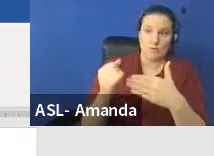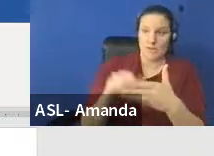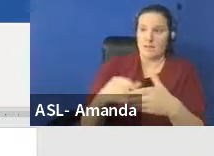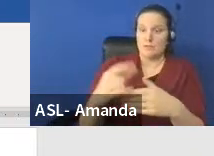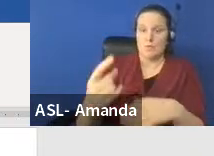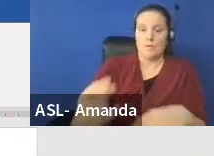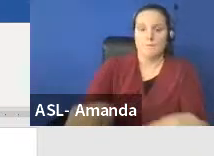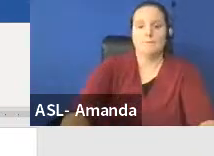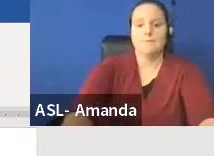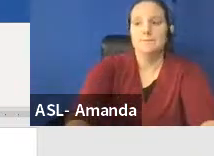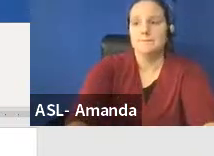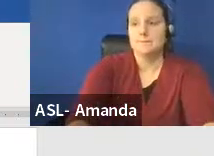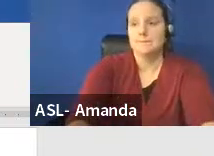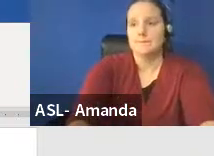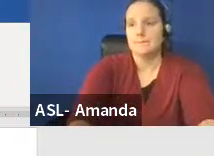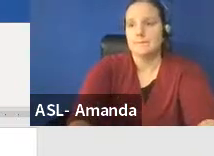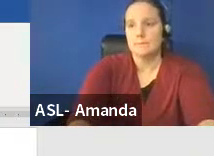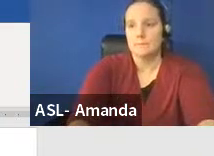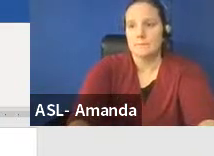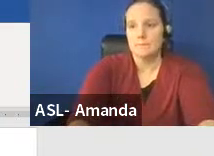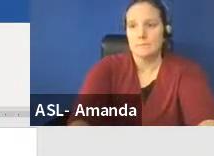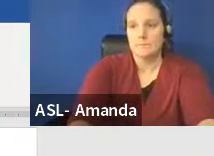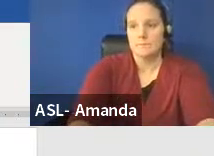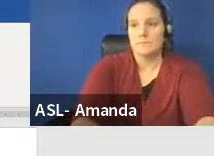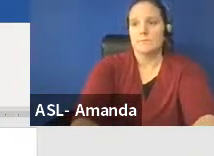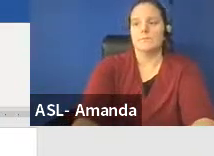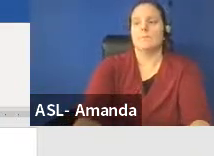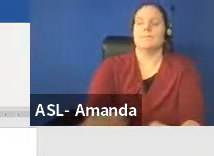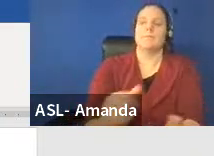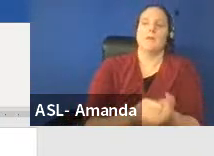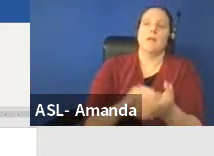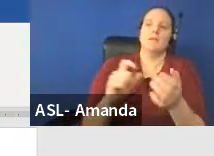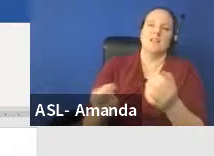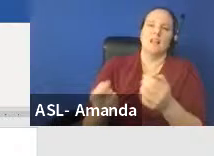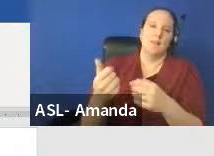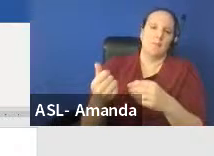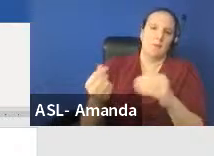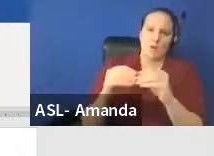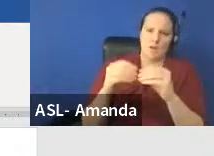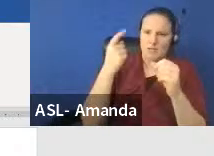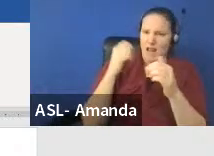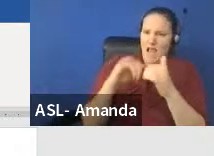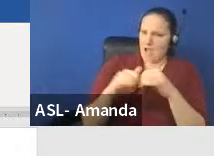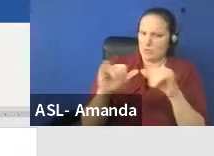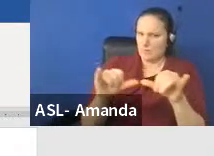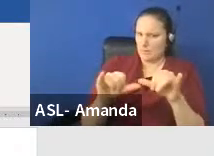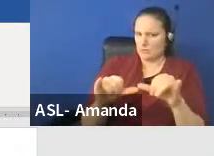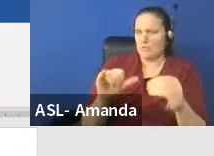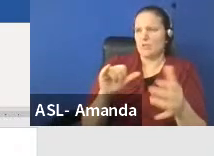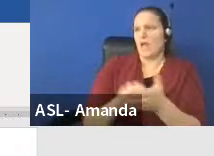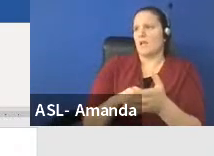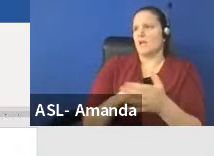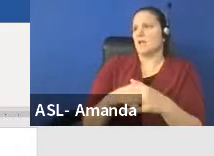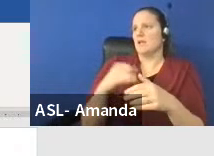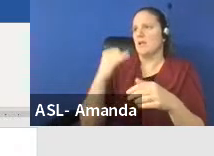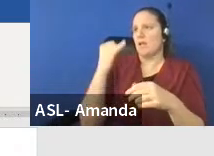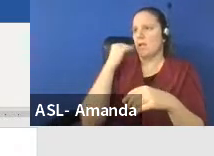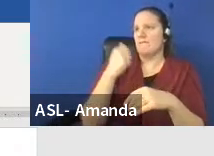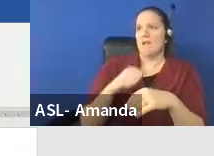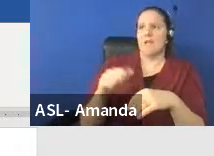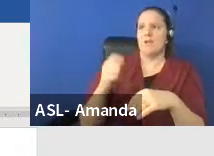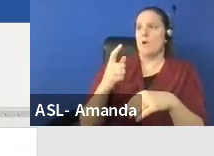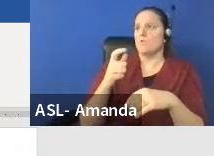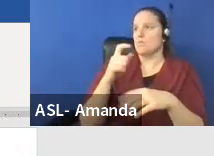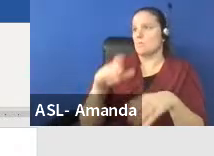one that need a little bit better understanding of how you might measure that, and if